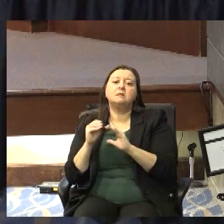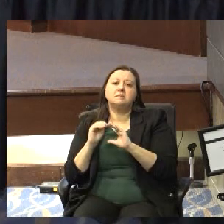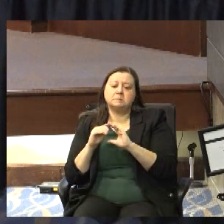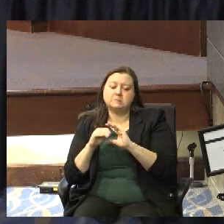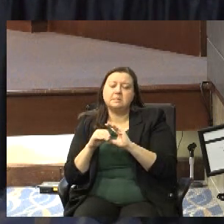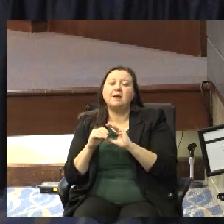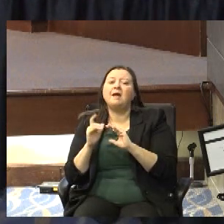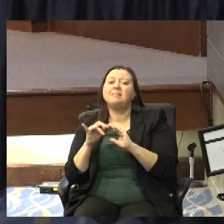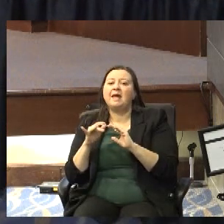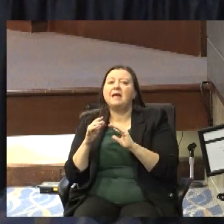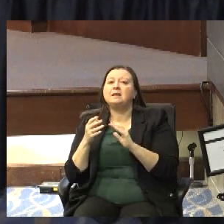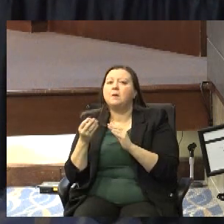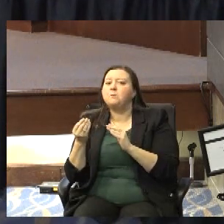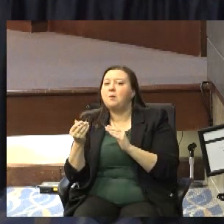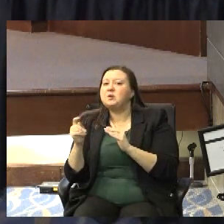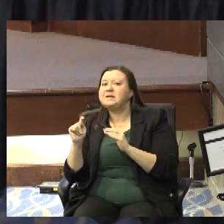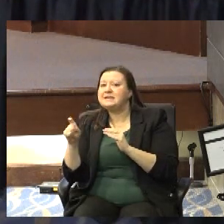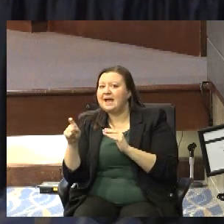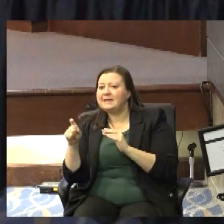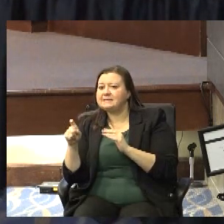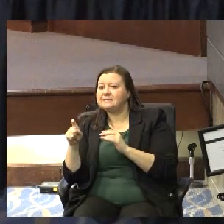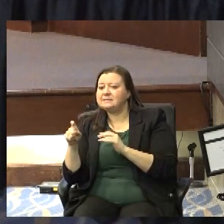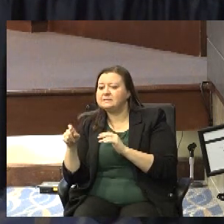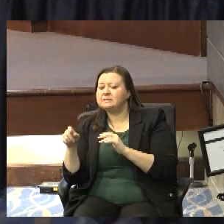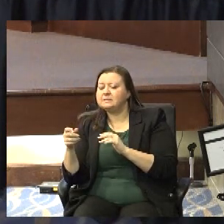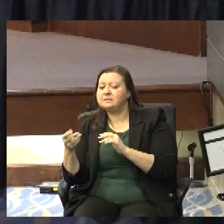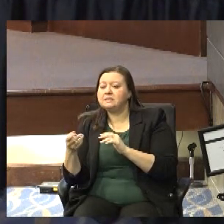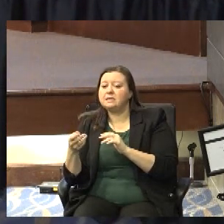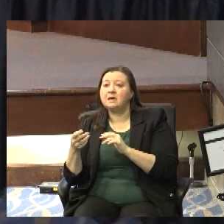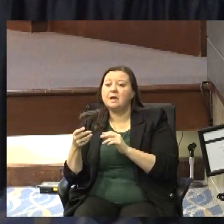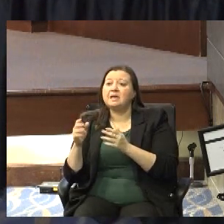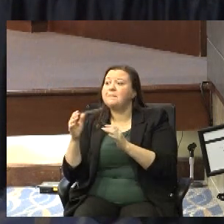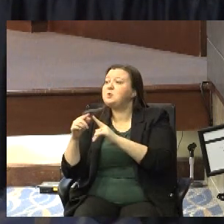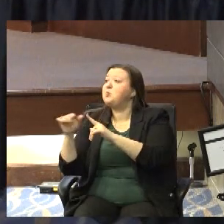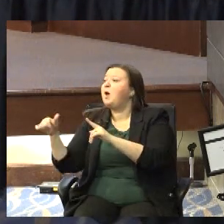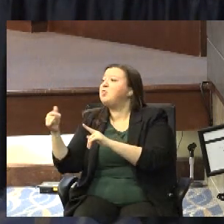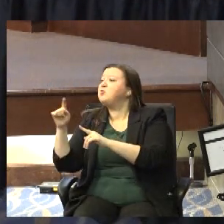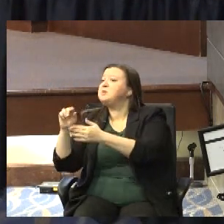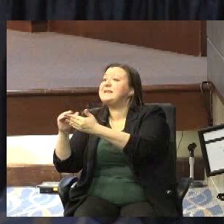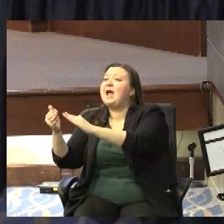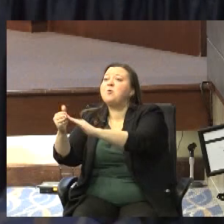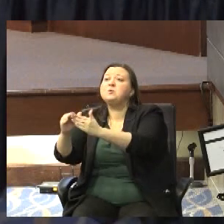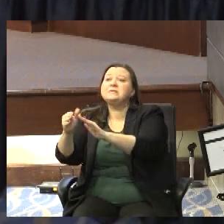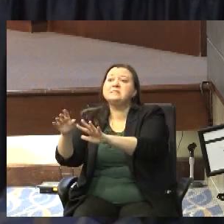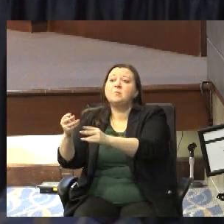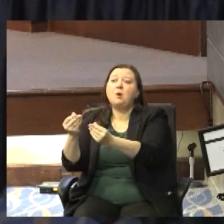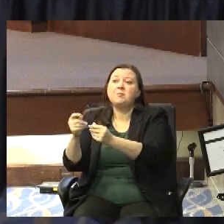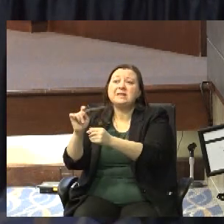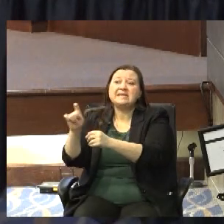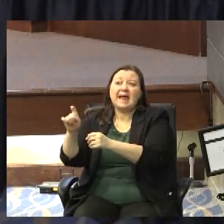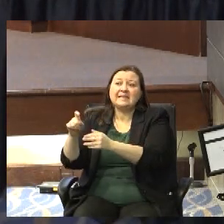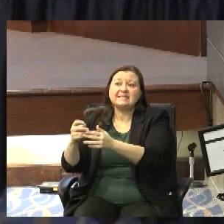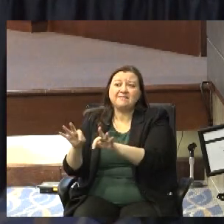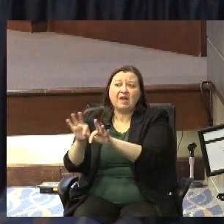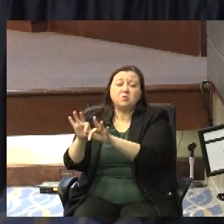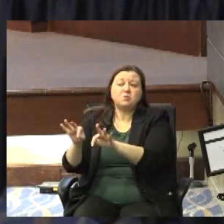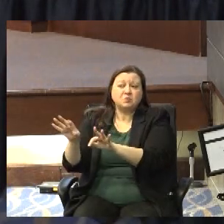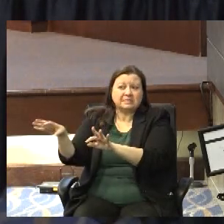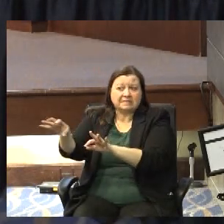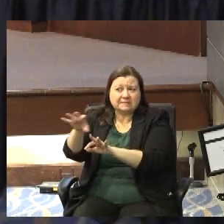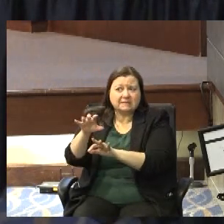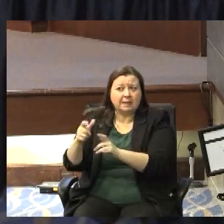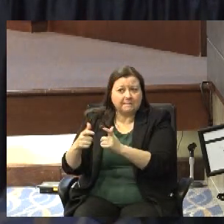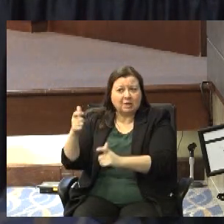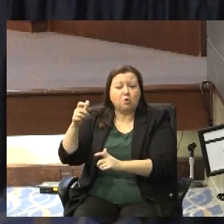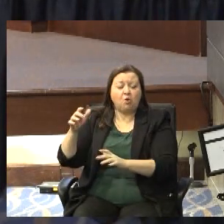for that are bigger than towns around us from a property tax value standpoint. GPI for